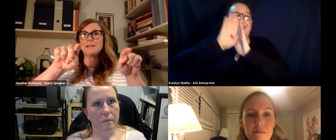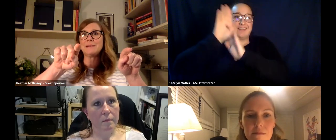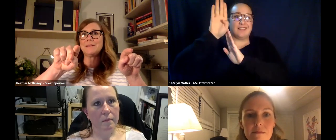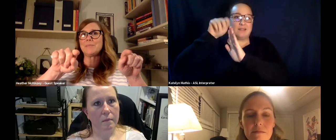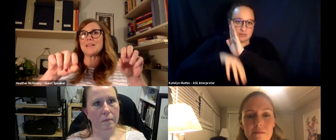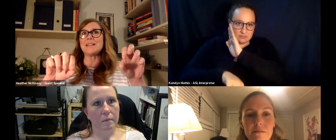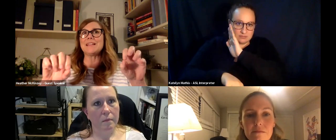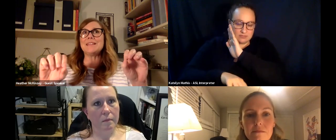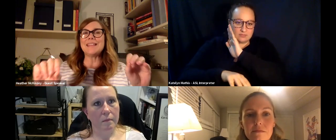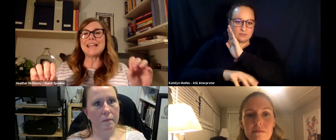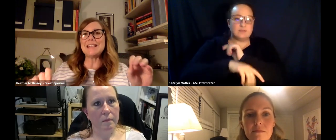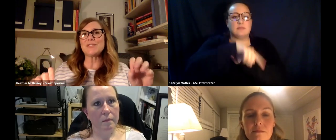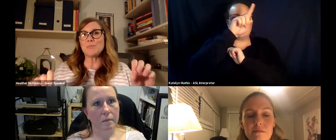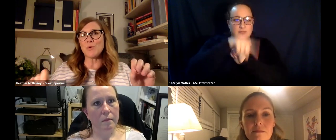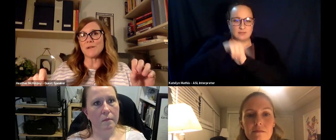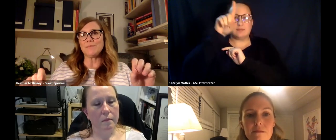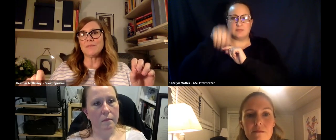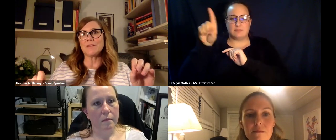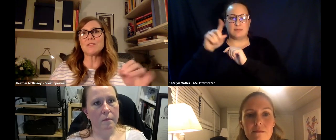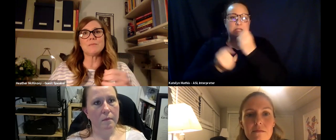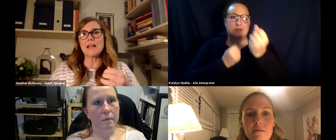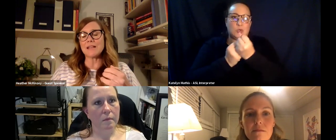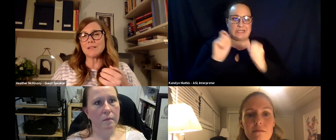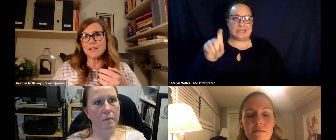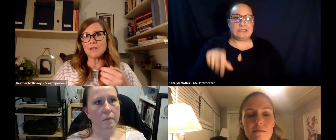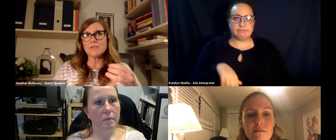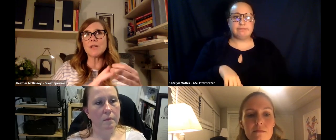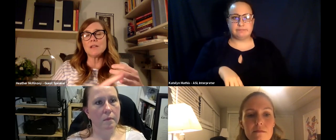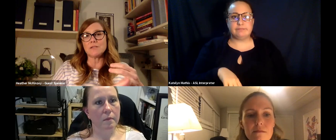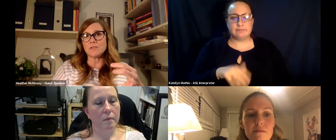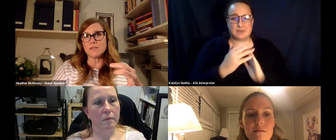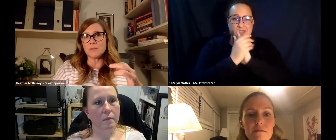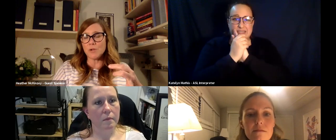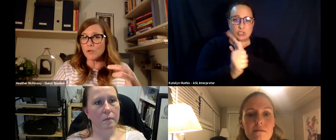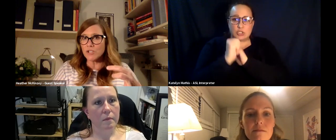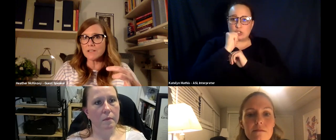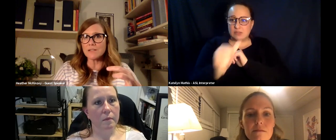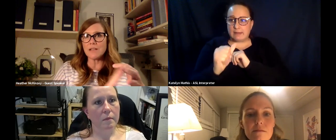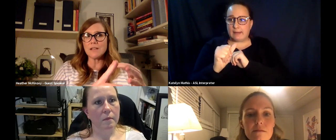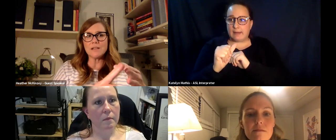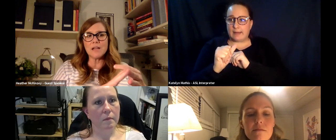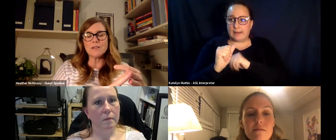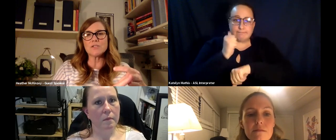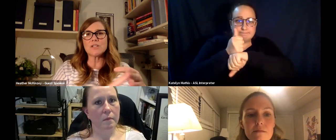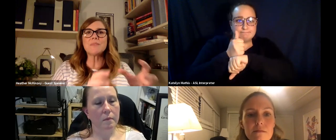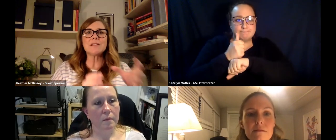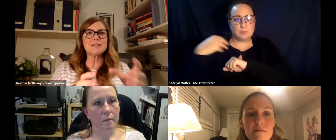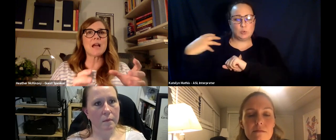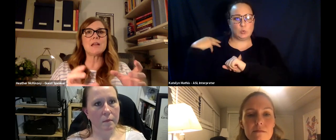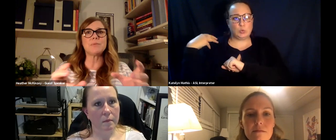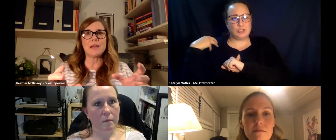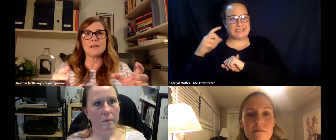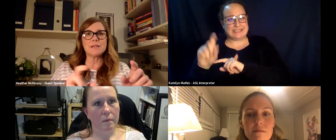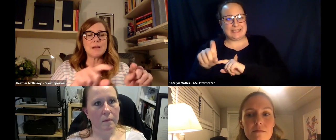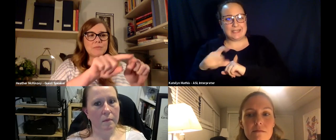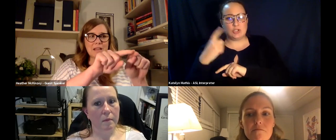up. They need support. There's some lagging skills. There's some coaching that's needed. There's something that's